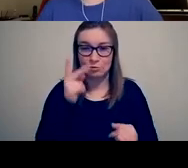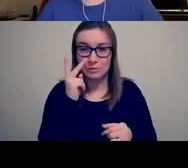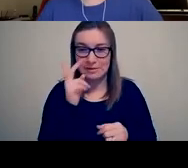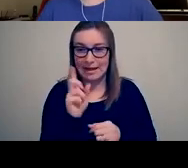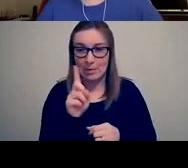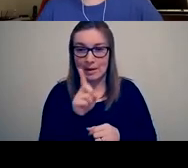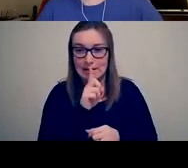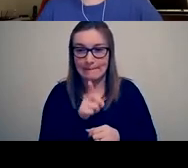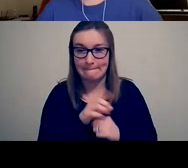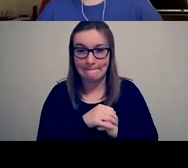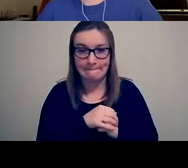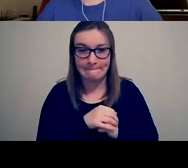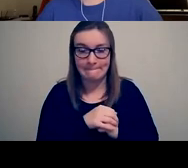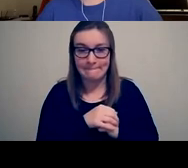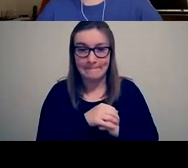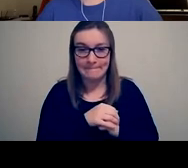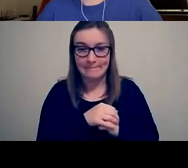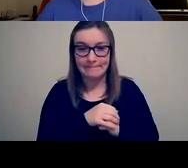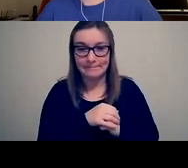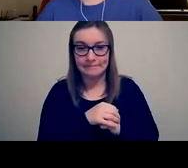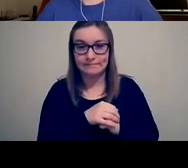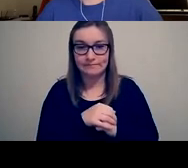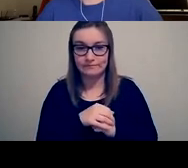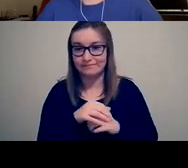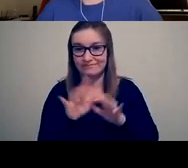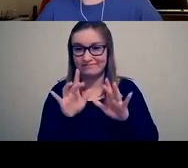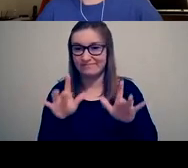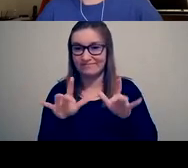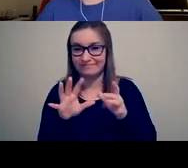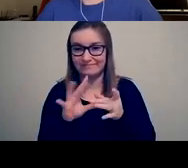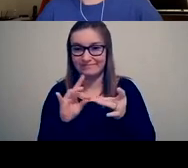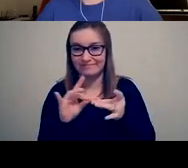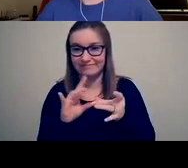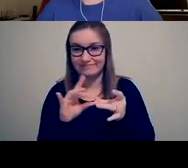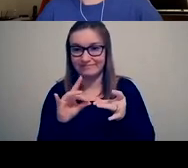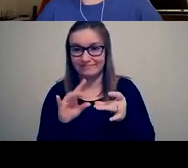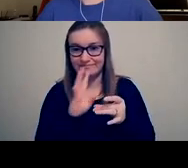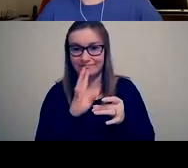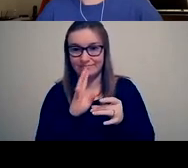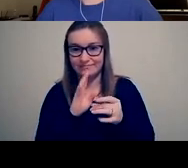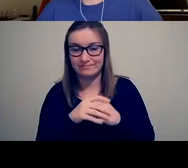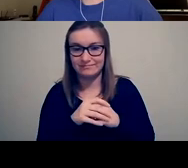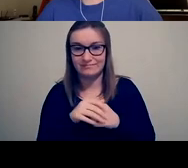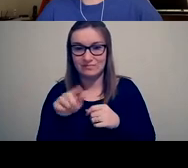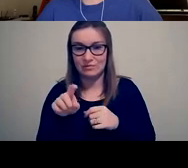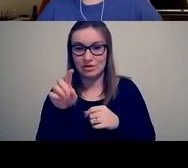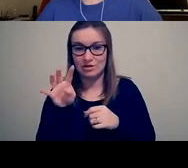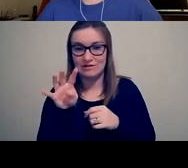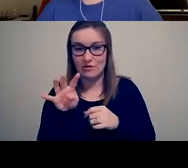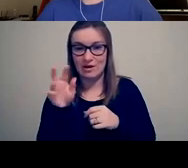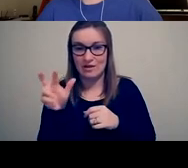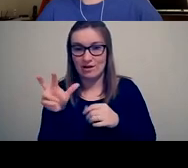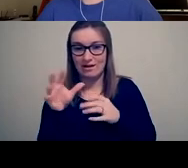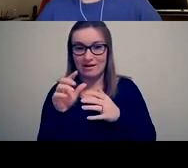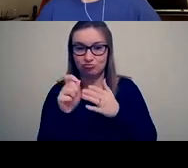Link my account. Visited link by heading level when you click on BM left parent 143 right parent checkbox not checked. Okay. Left